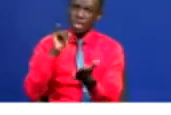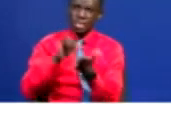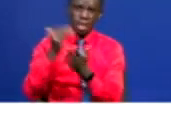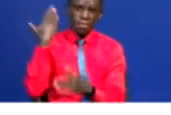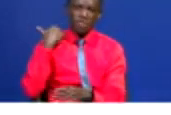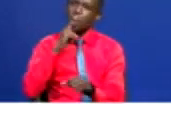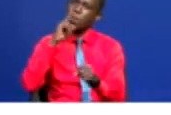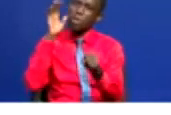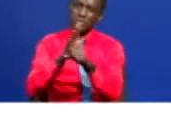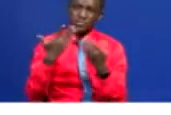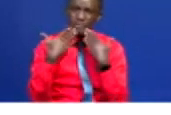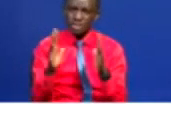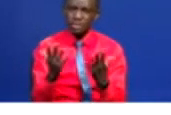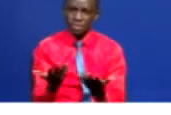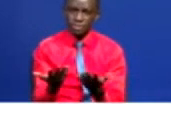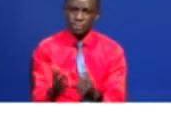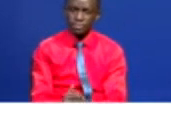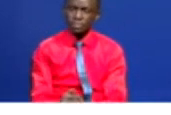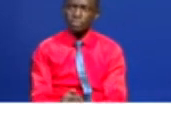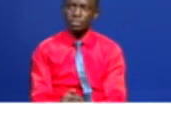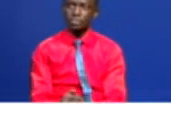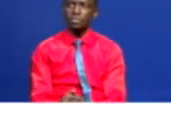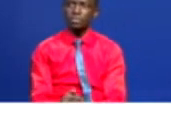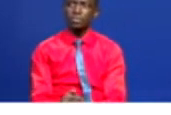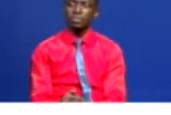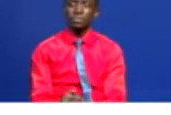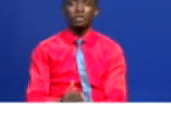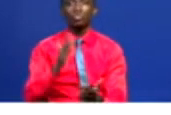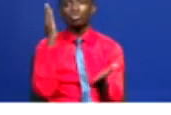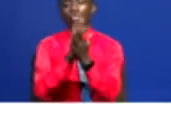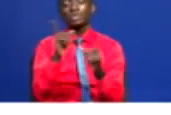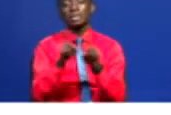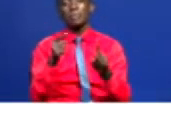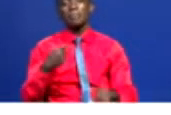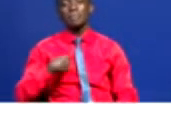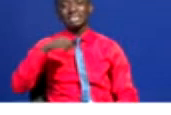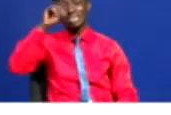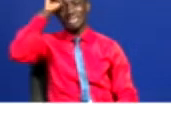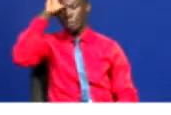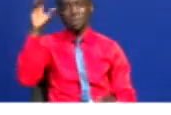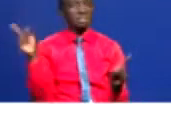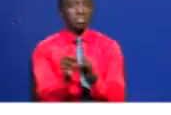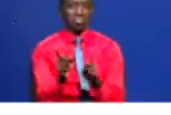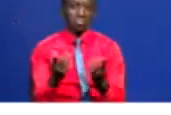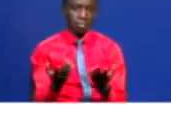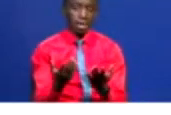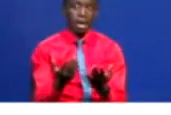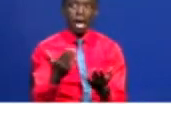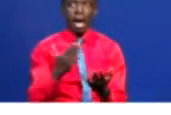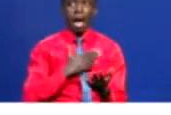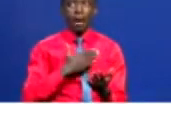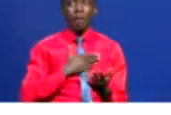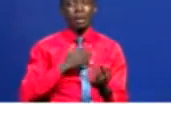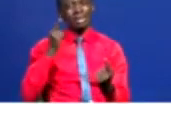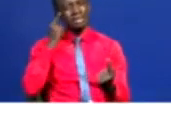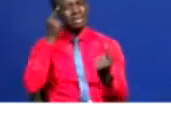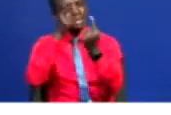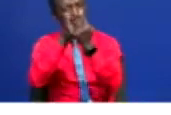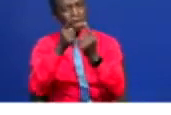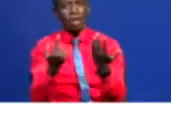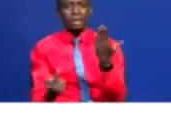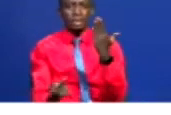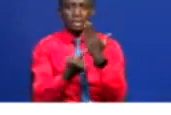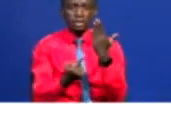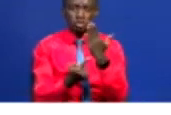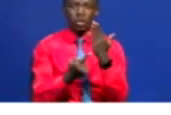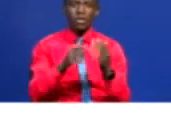is one area where actually I'm very surprised at our performance. Mm-hmm. You see, our target was to digitalize